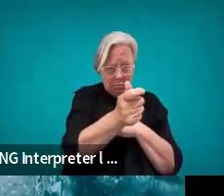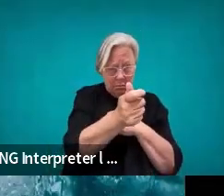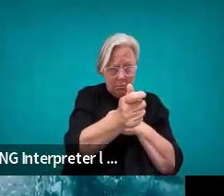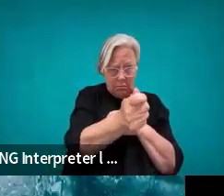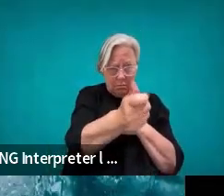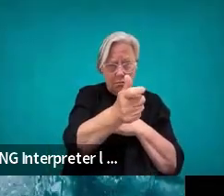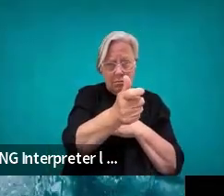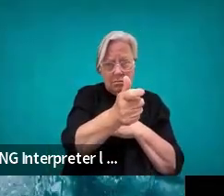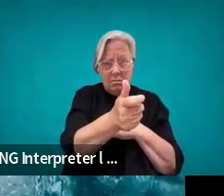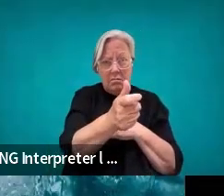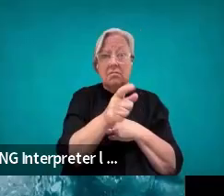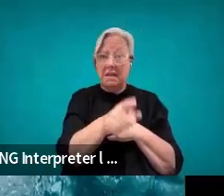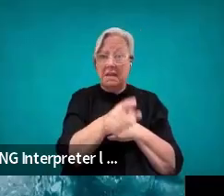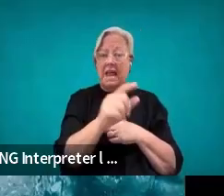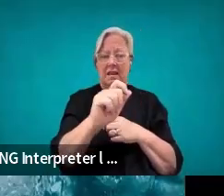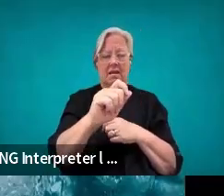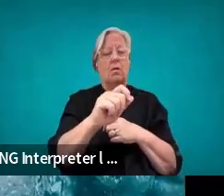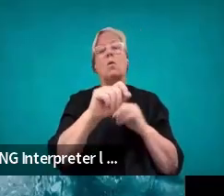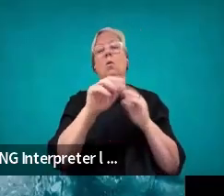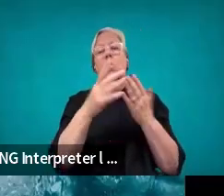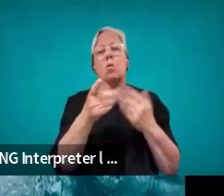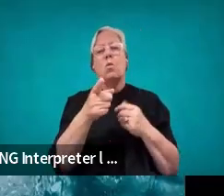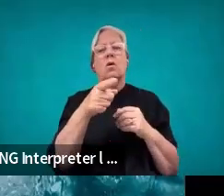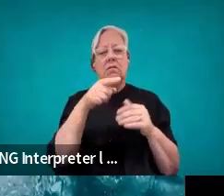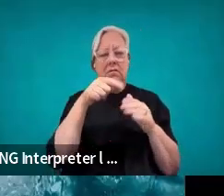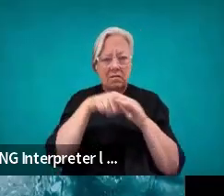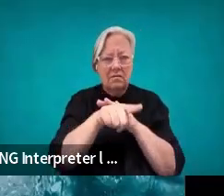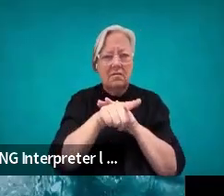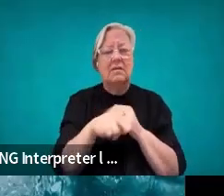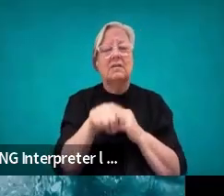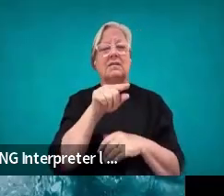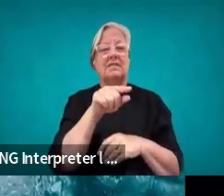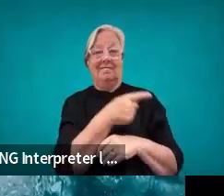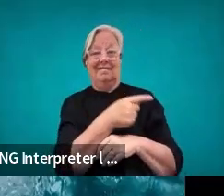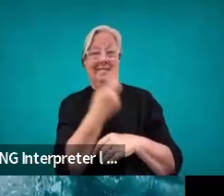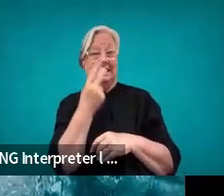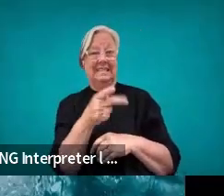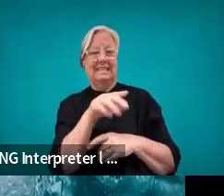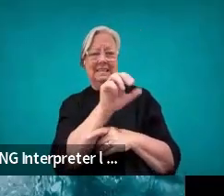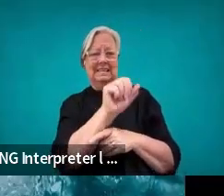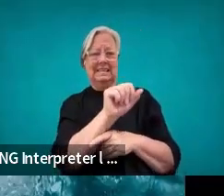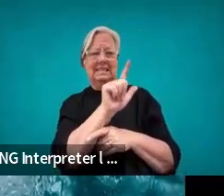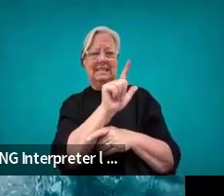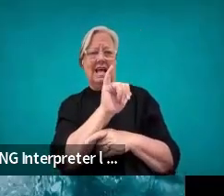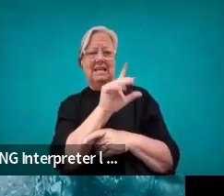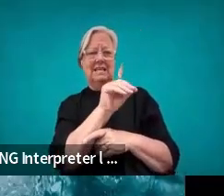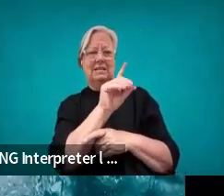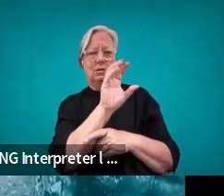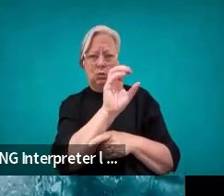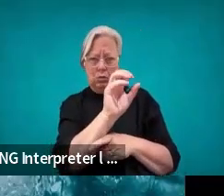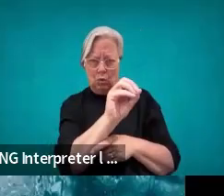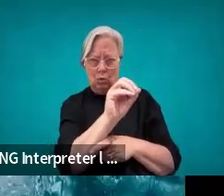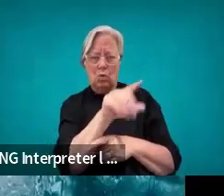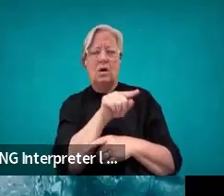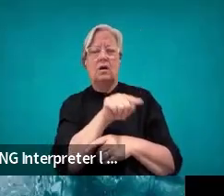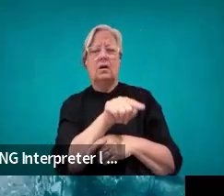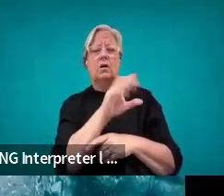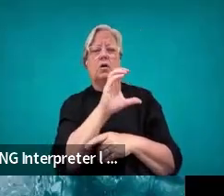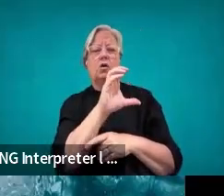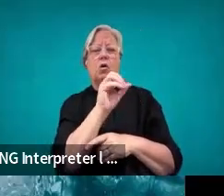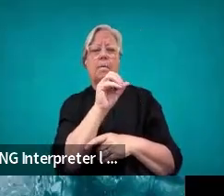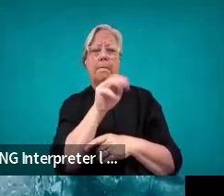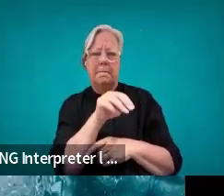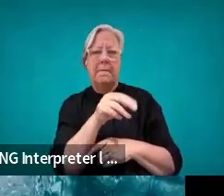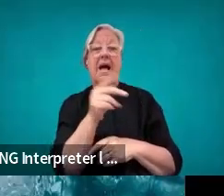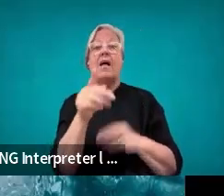now, or you can go directly to slido.com and enter the Slido number. We're also going to drop some of these details in the